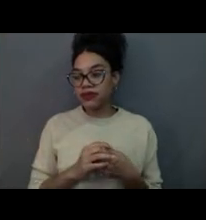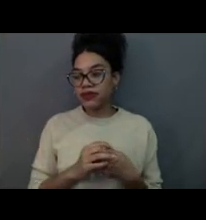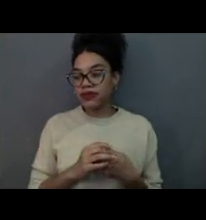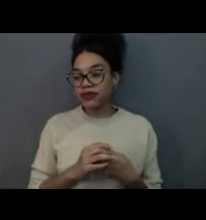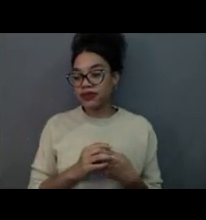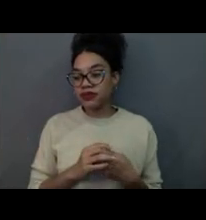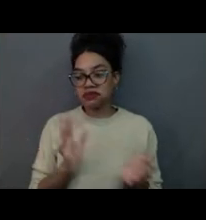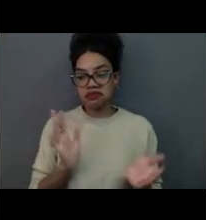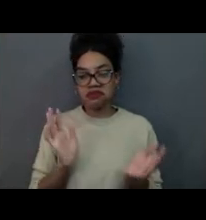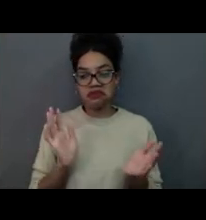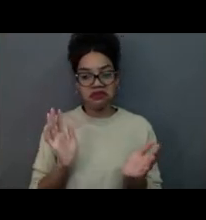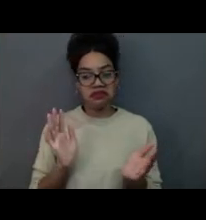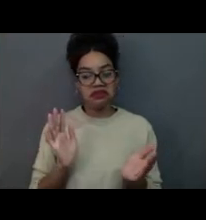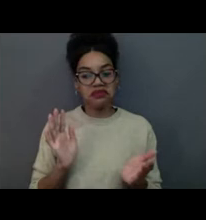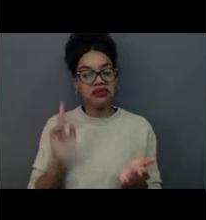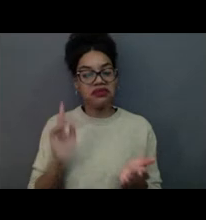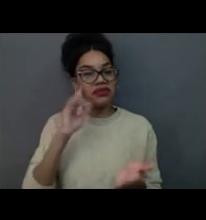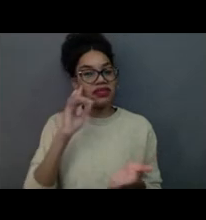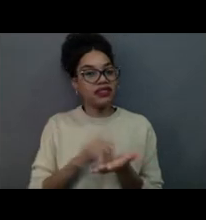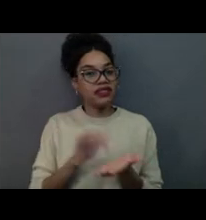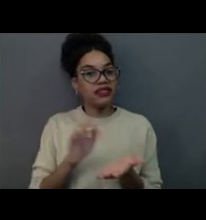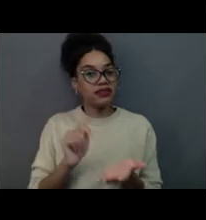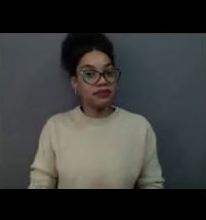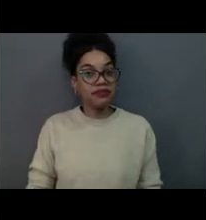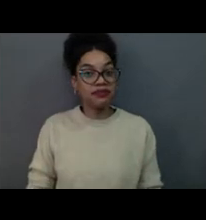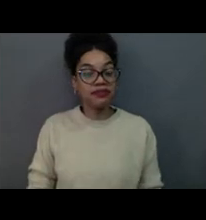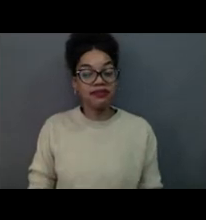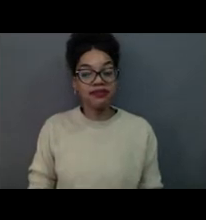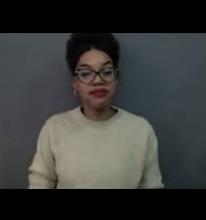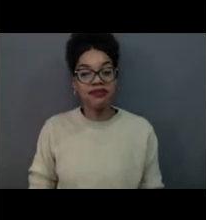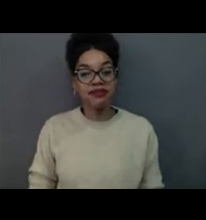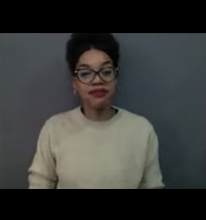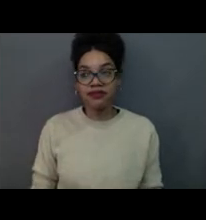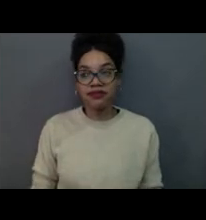think that is most of it. I think that captures it.